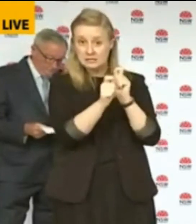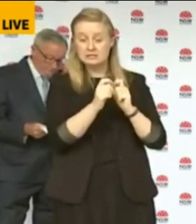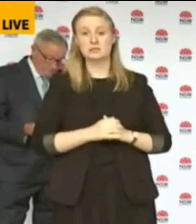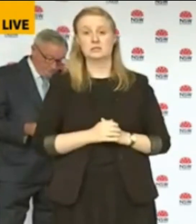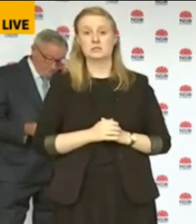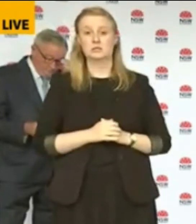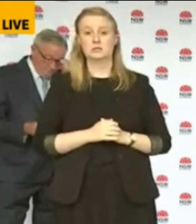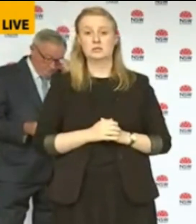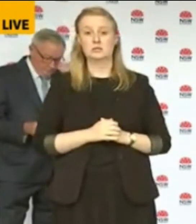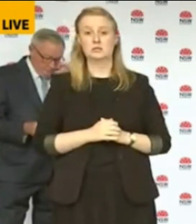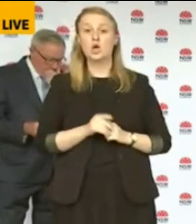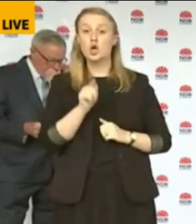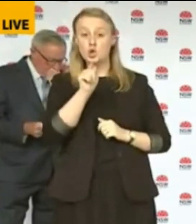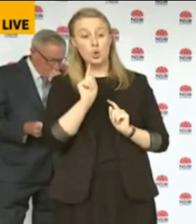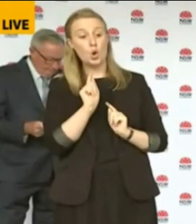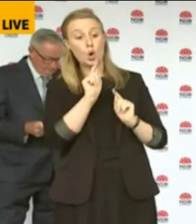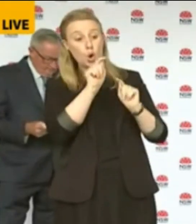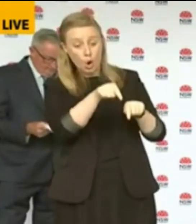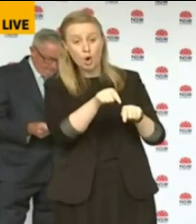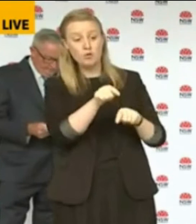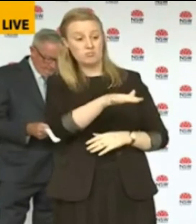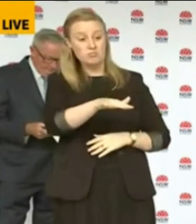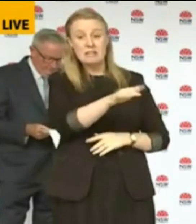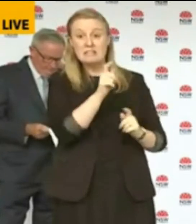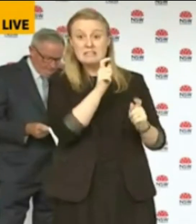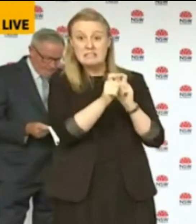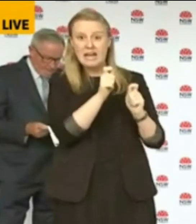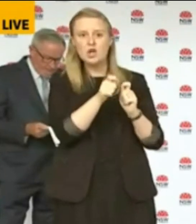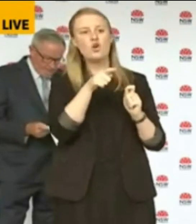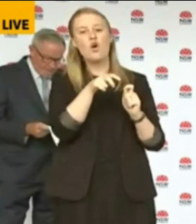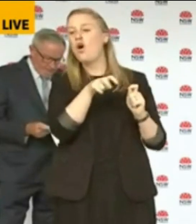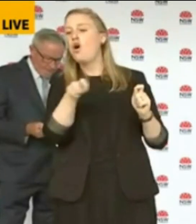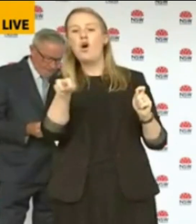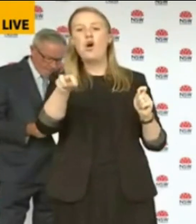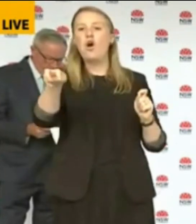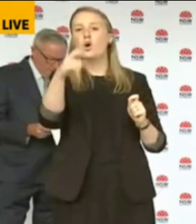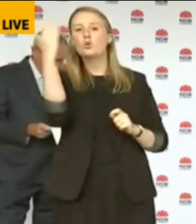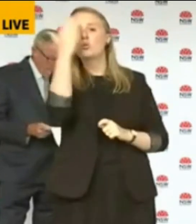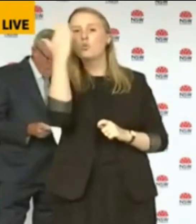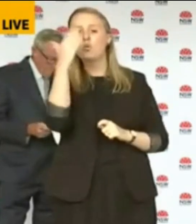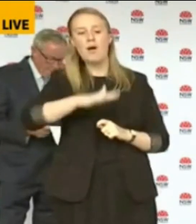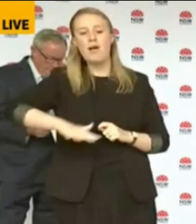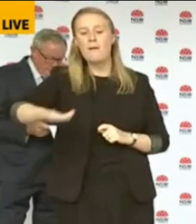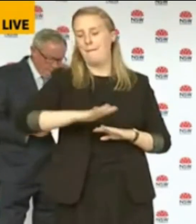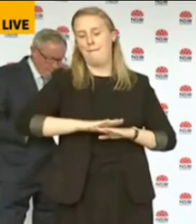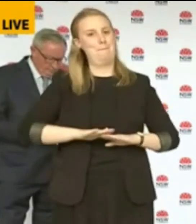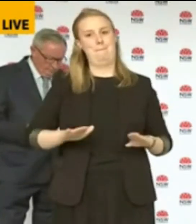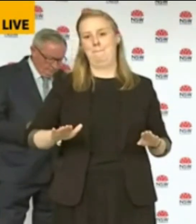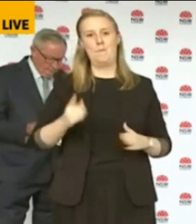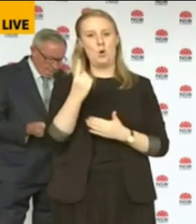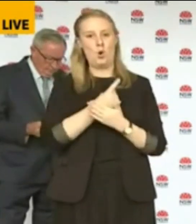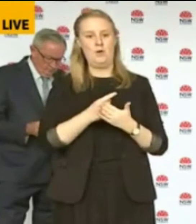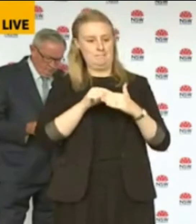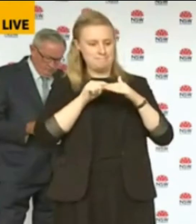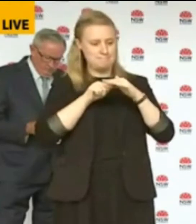the clinic will not be able to access to other areas of the school grounds and its facilities, such as any areas